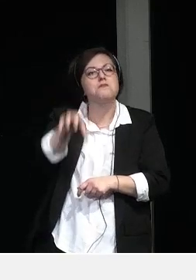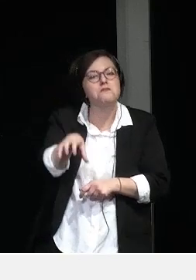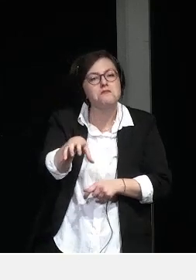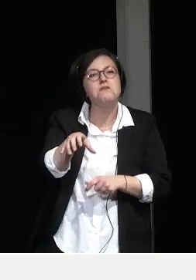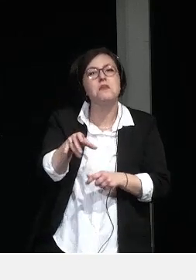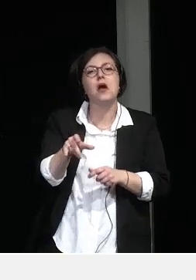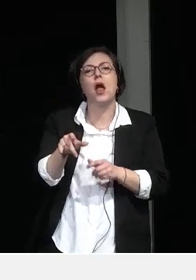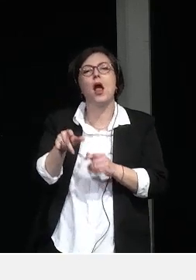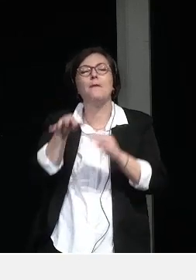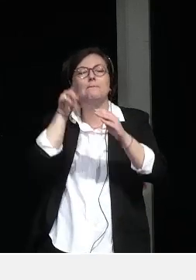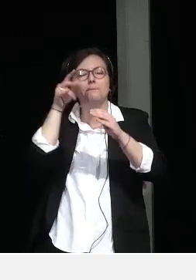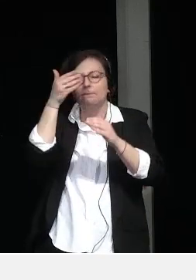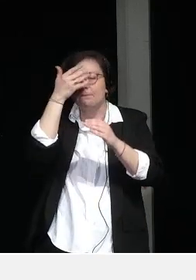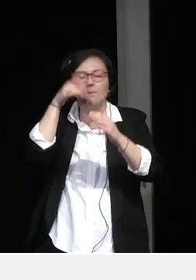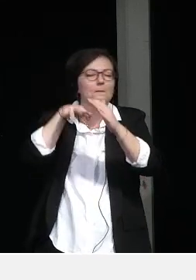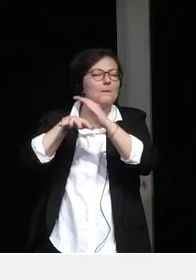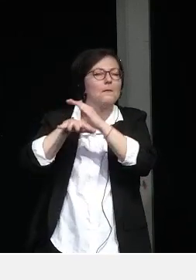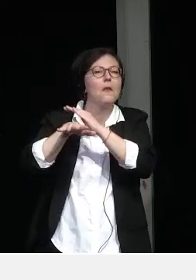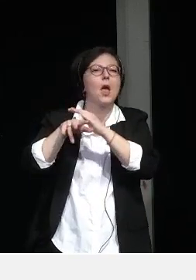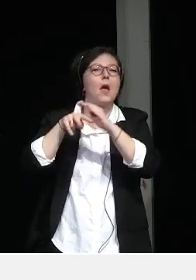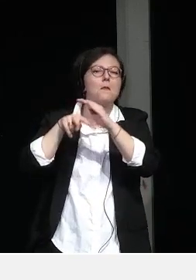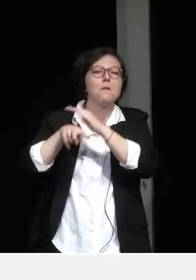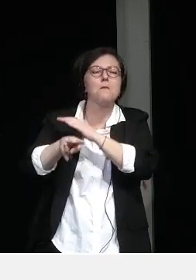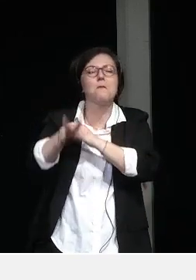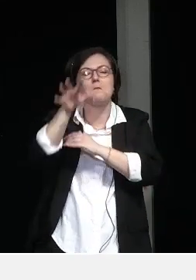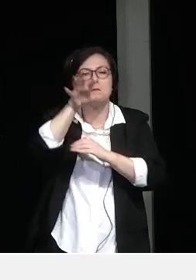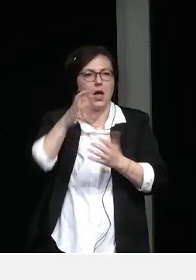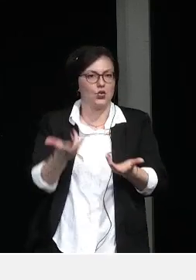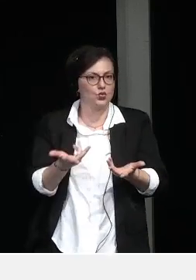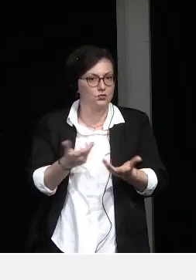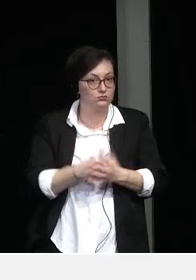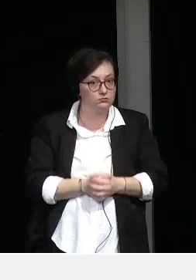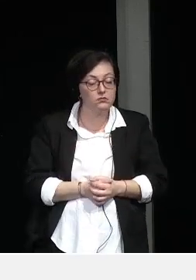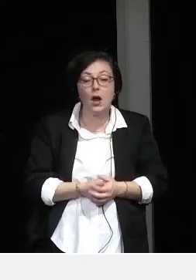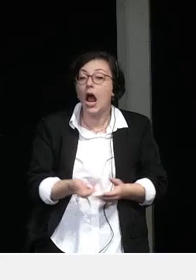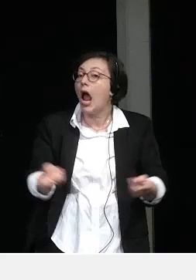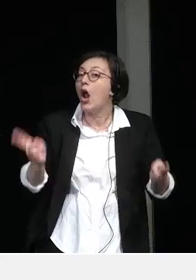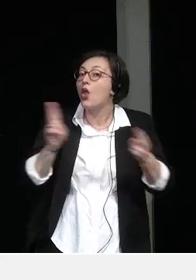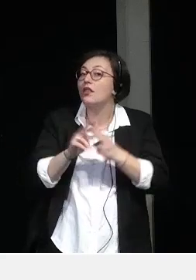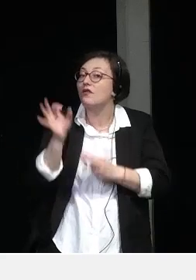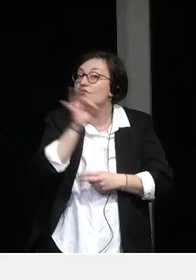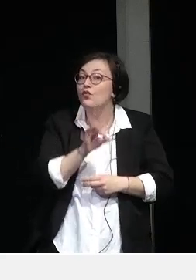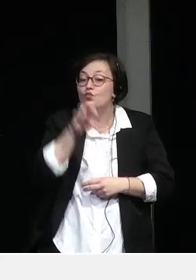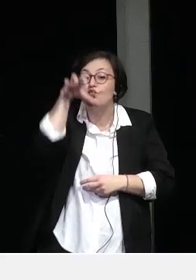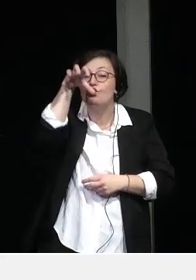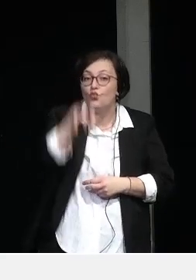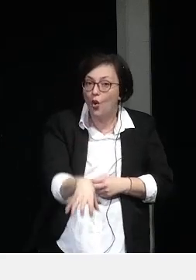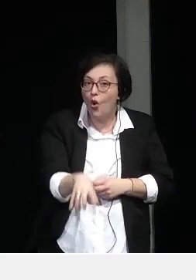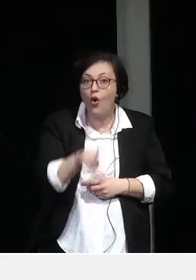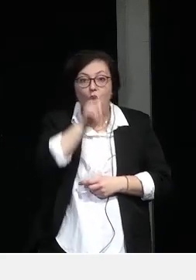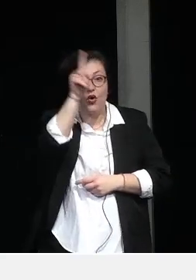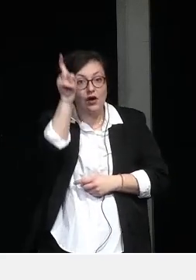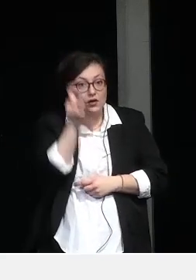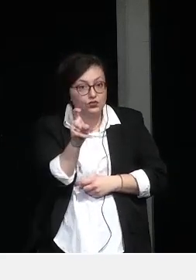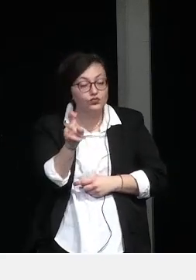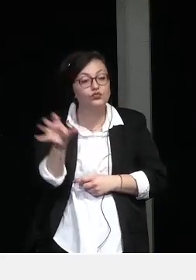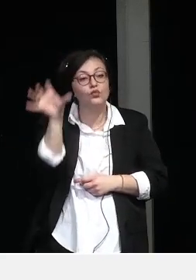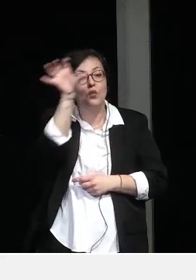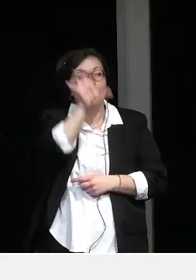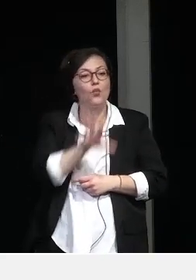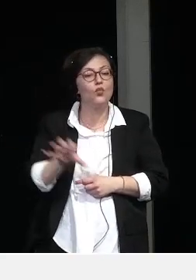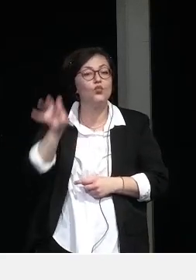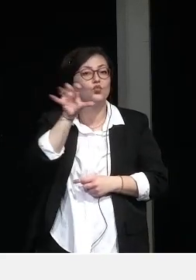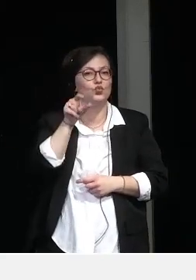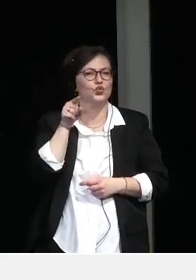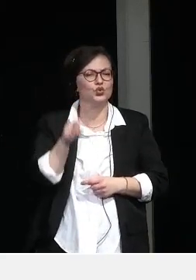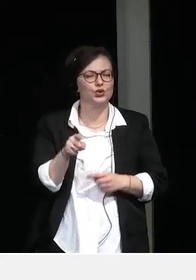this perfectly because the words inside it are extraordinary communication devices. And this is the core of my